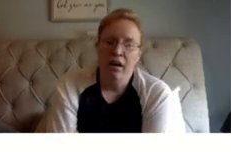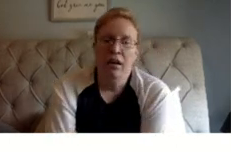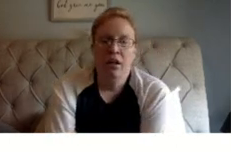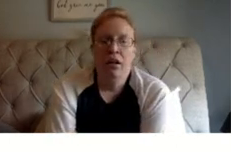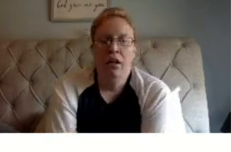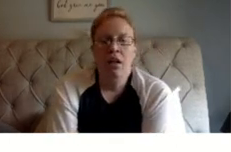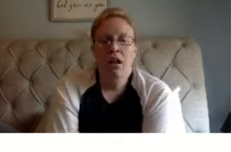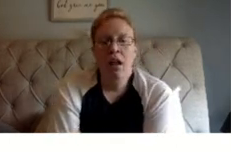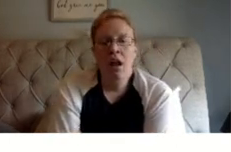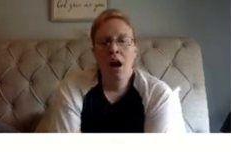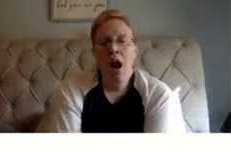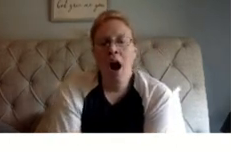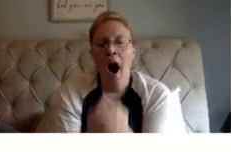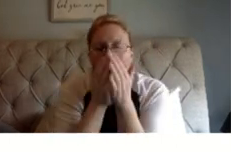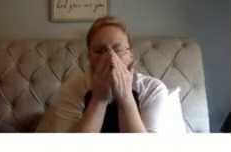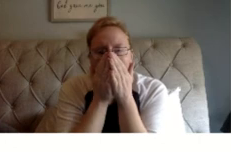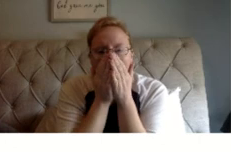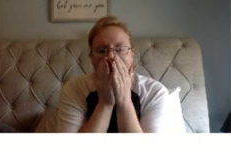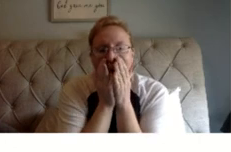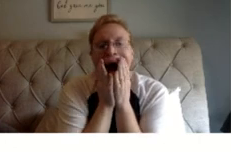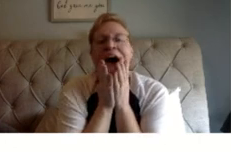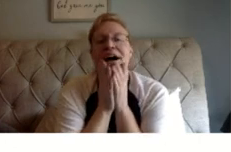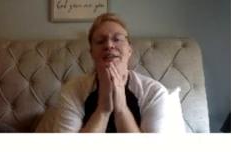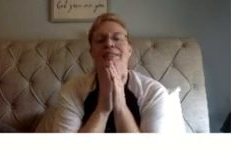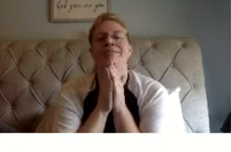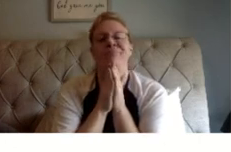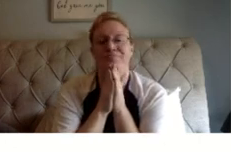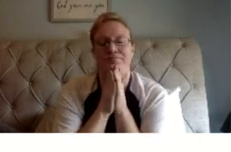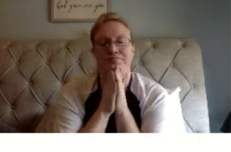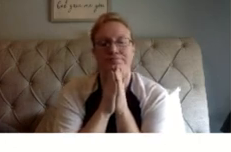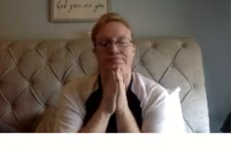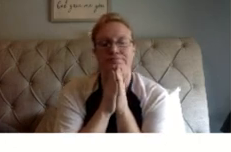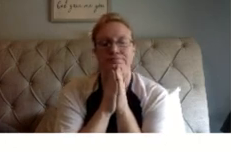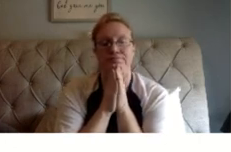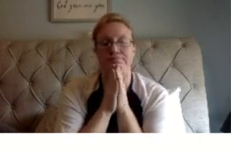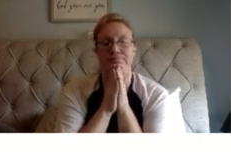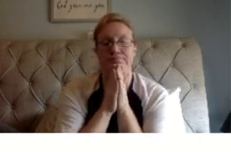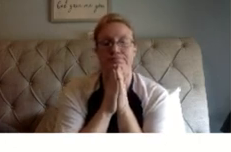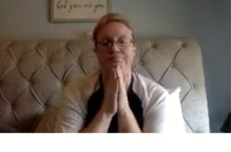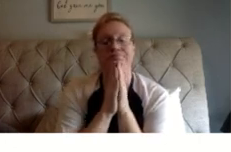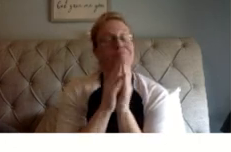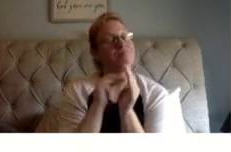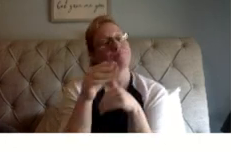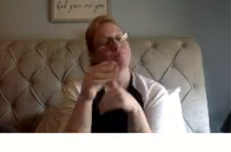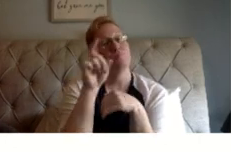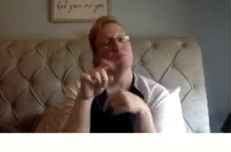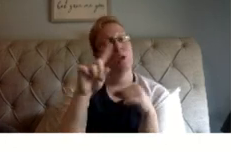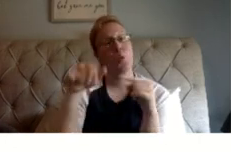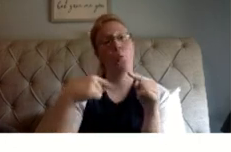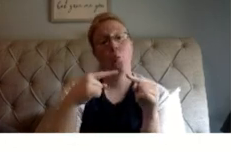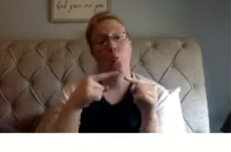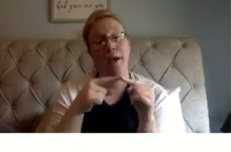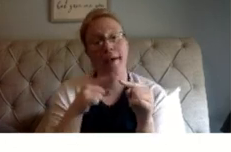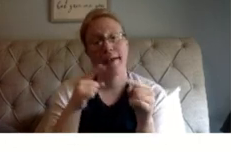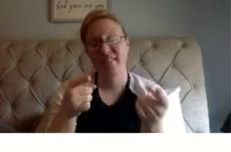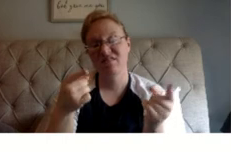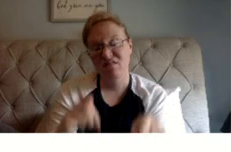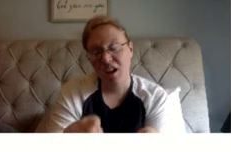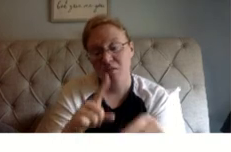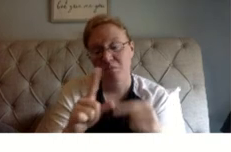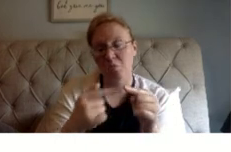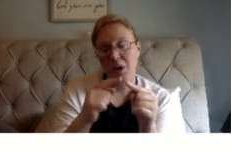Good job. Page 3. All right, our next question is, when is this happening? When